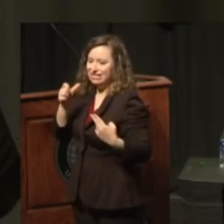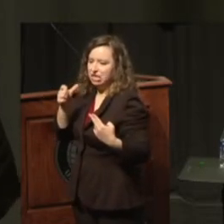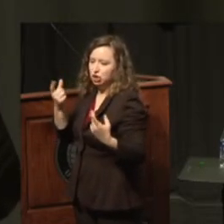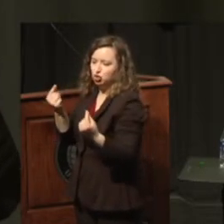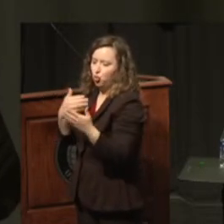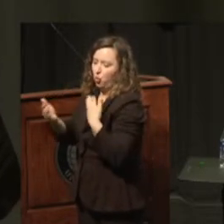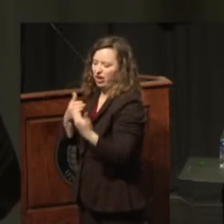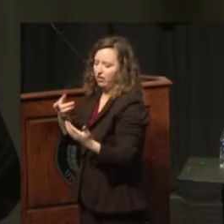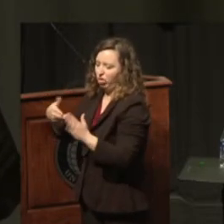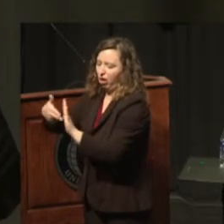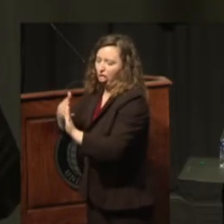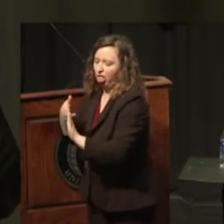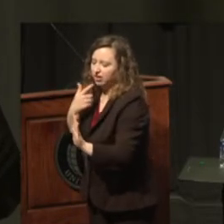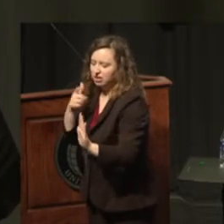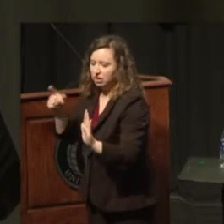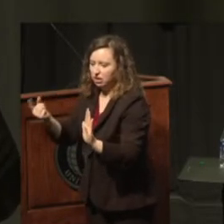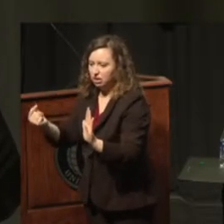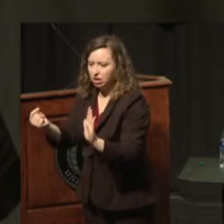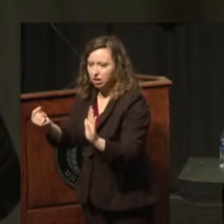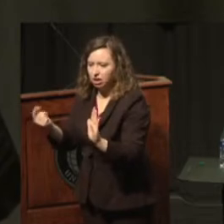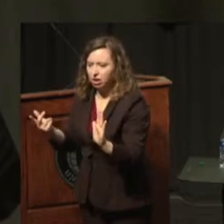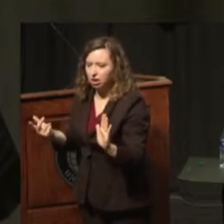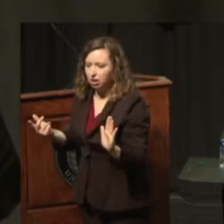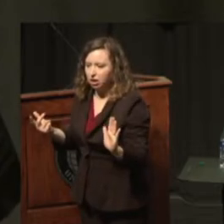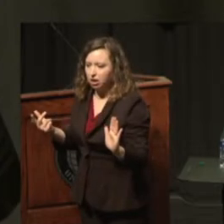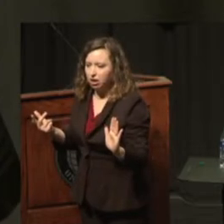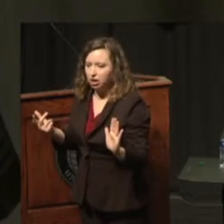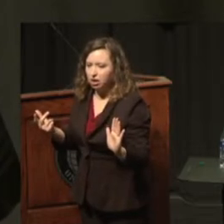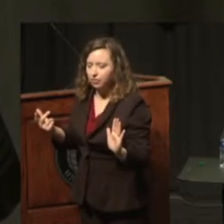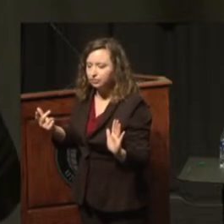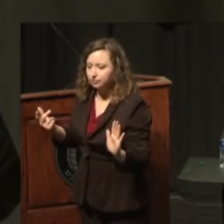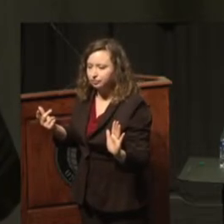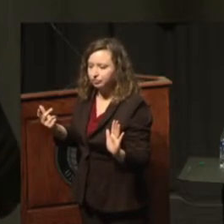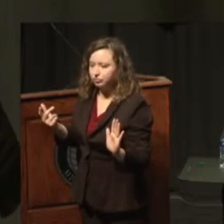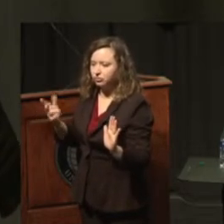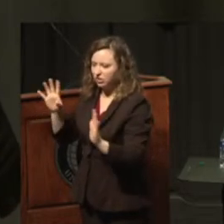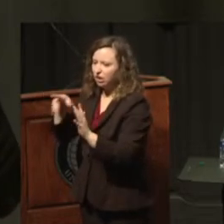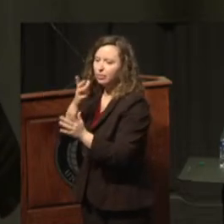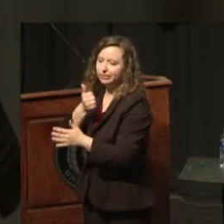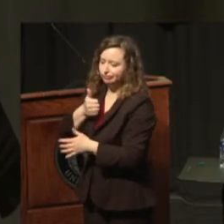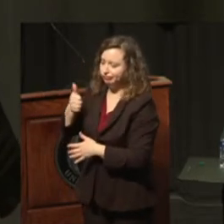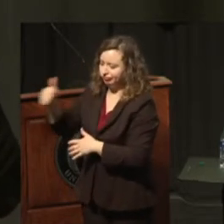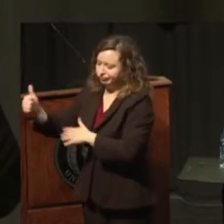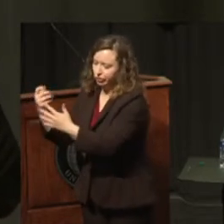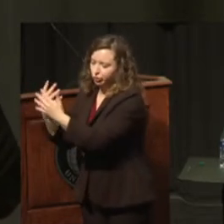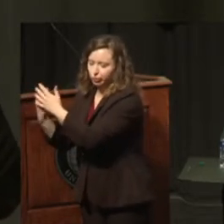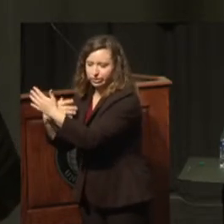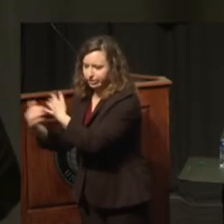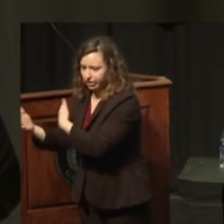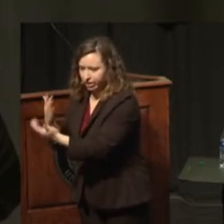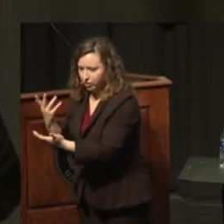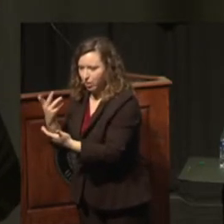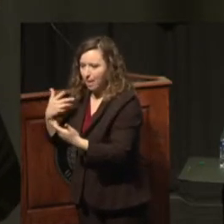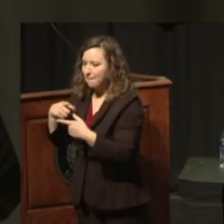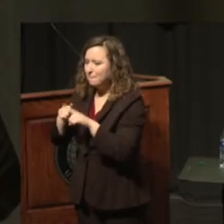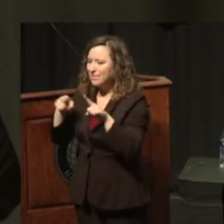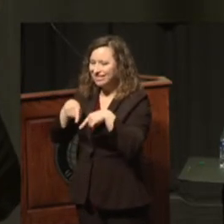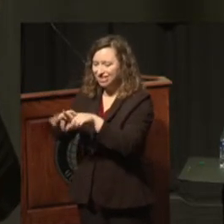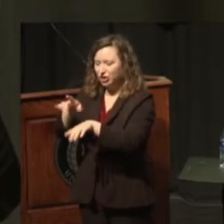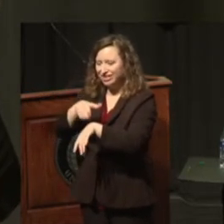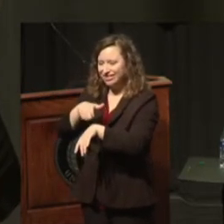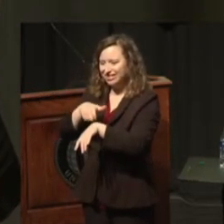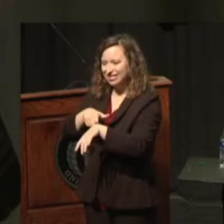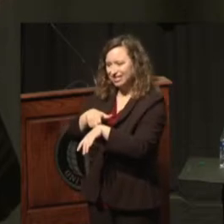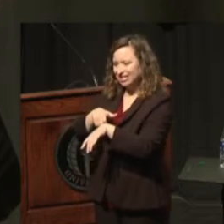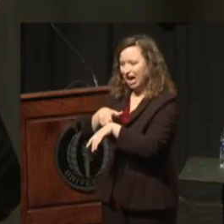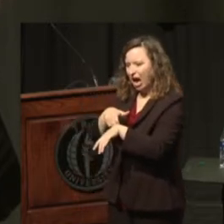it, right? He's innocent. He gets sent to this prison. And over his time there, the warden realizes this guy